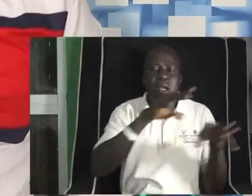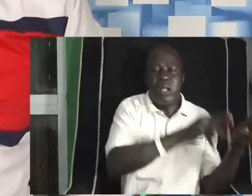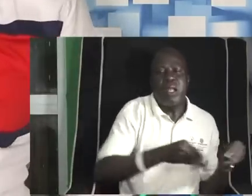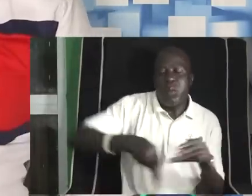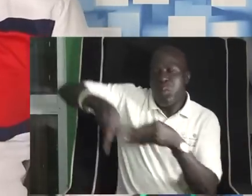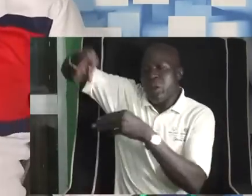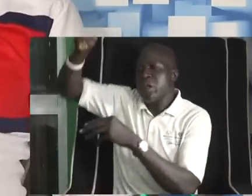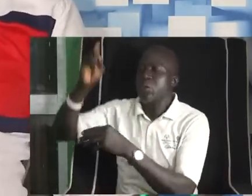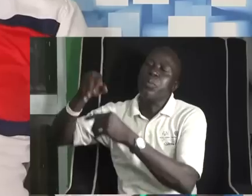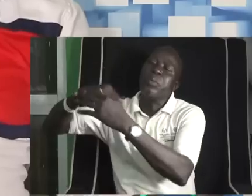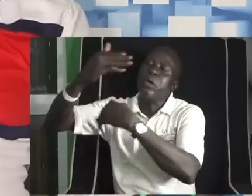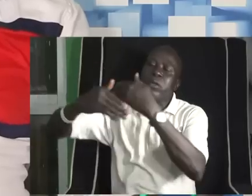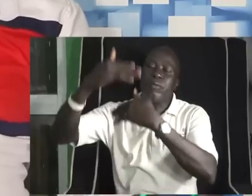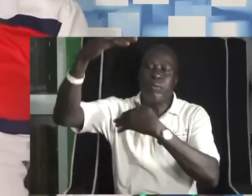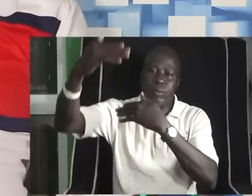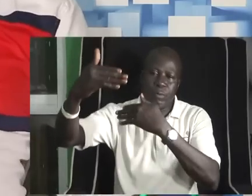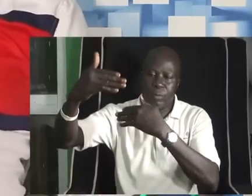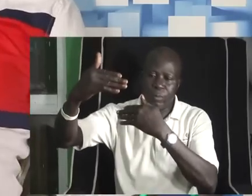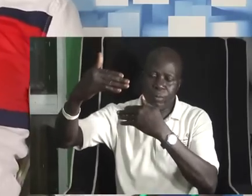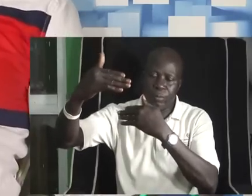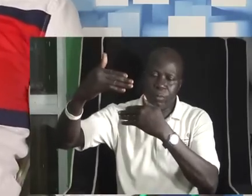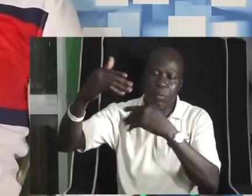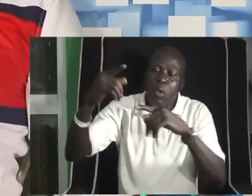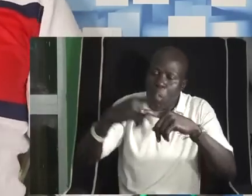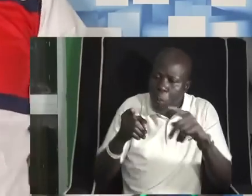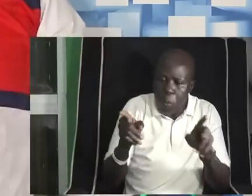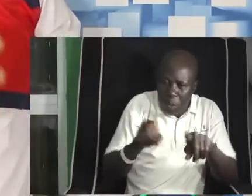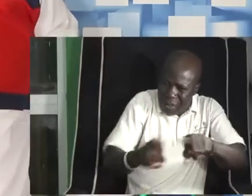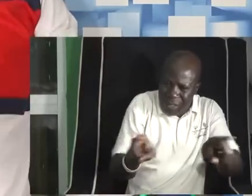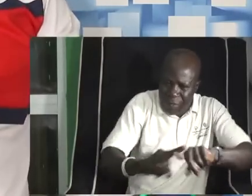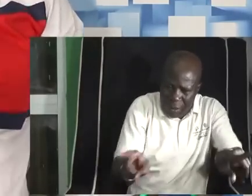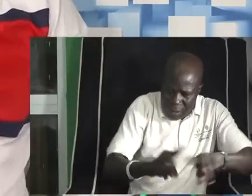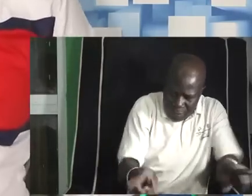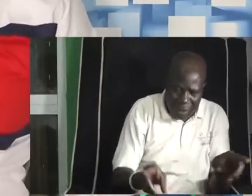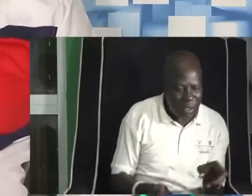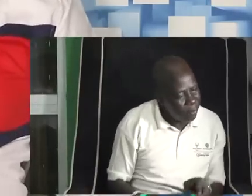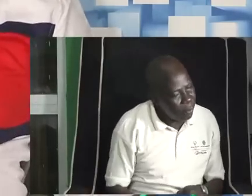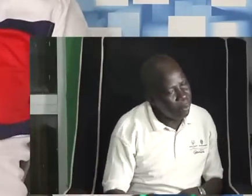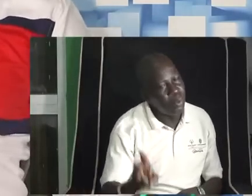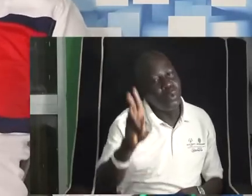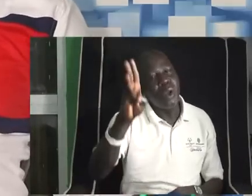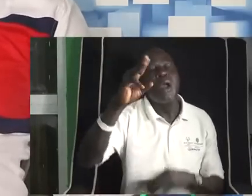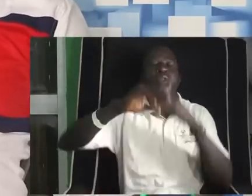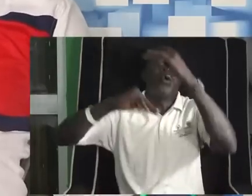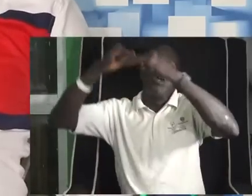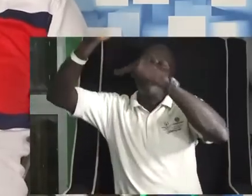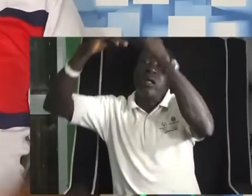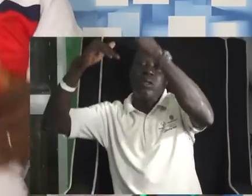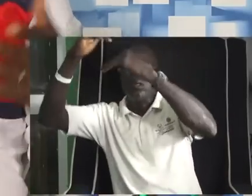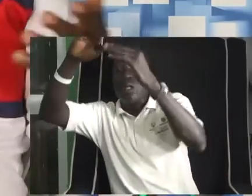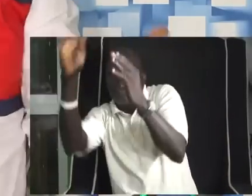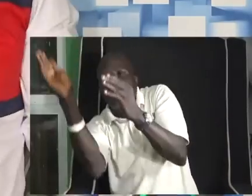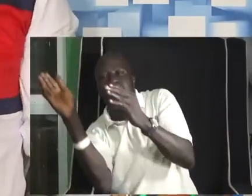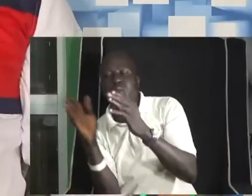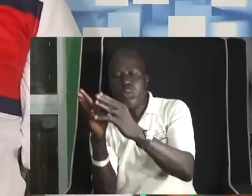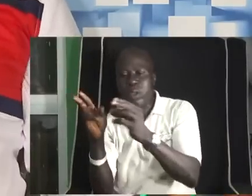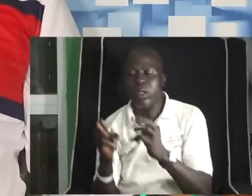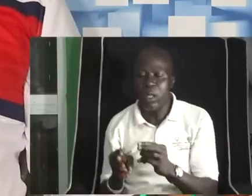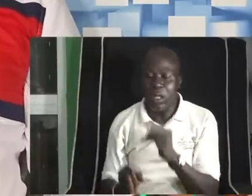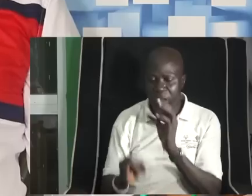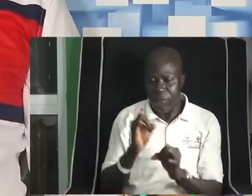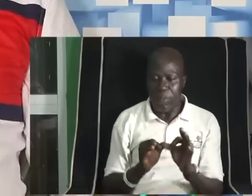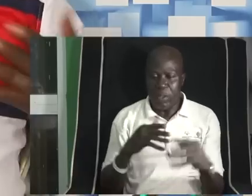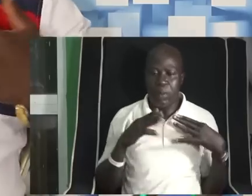this is higher ground that you want to move to. But you can climb higher through diverse ways. If the one you